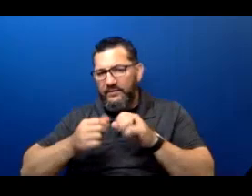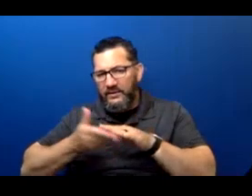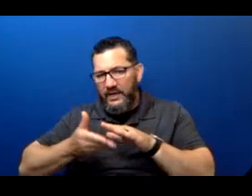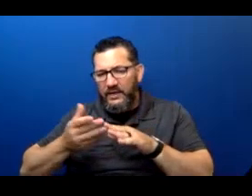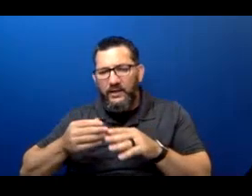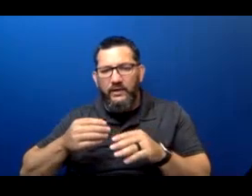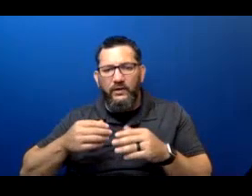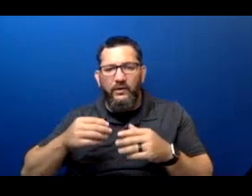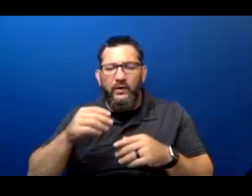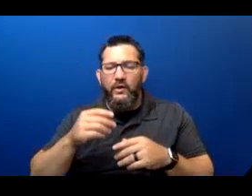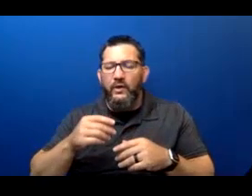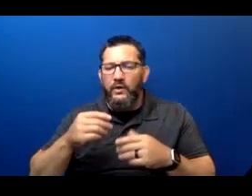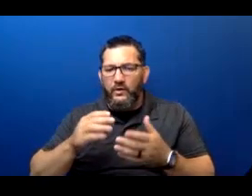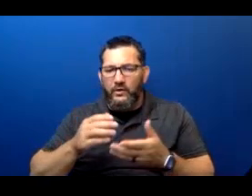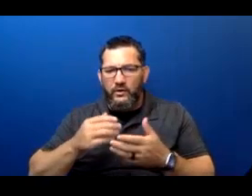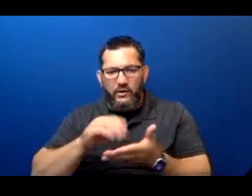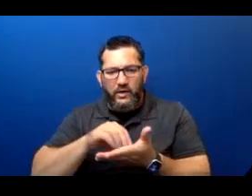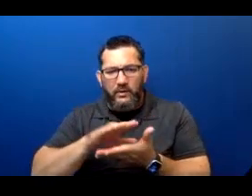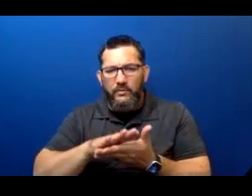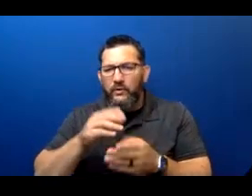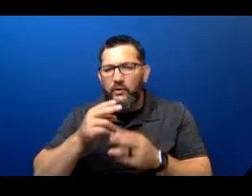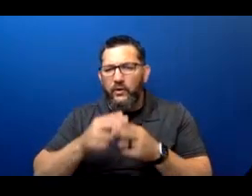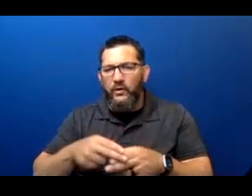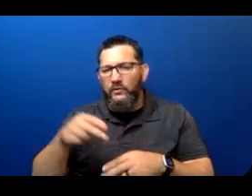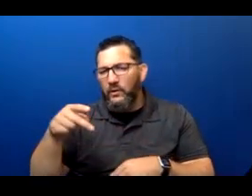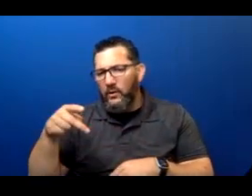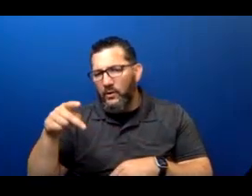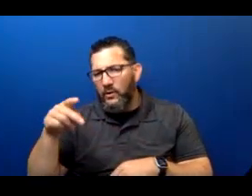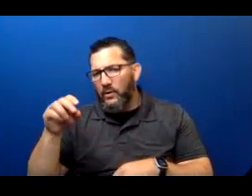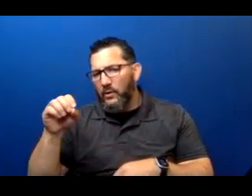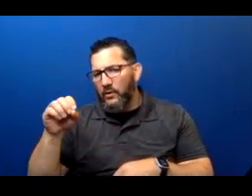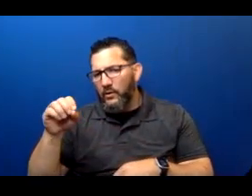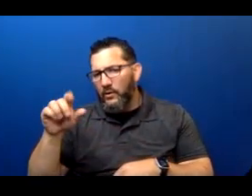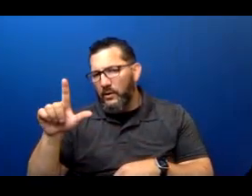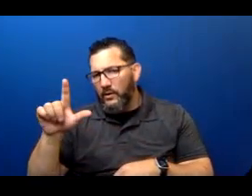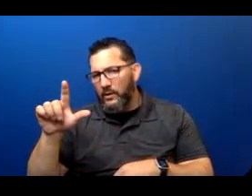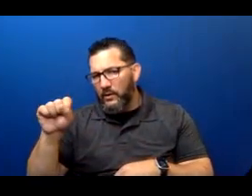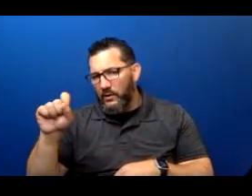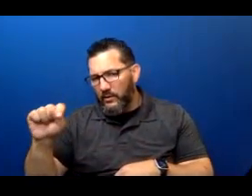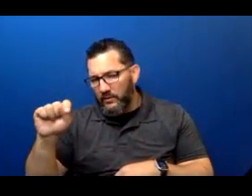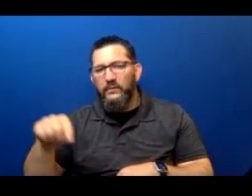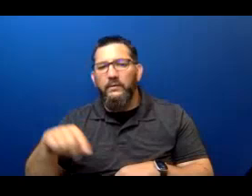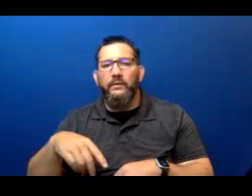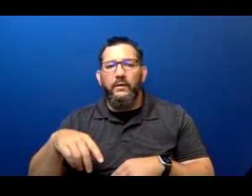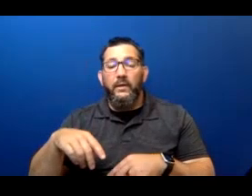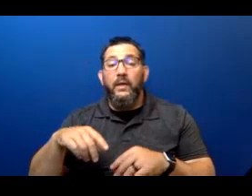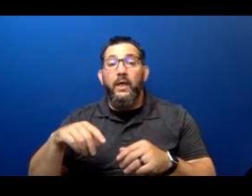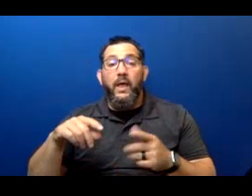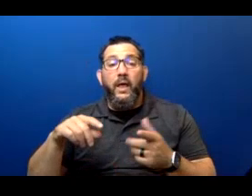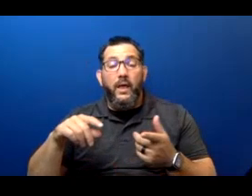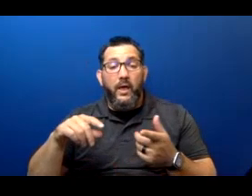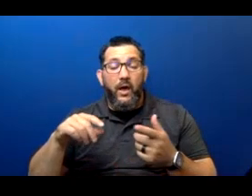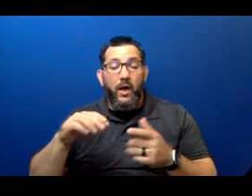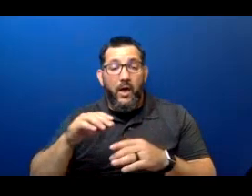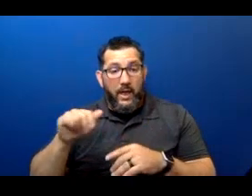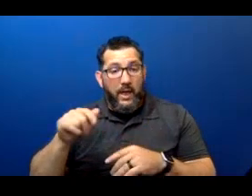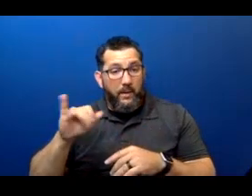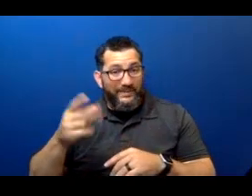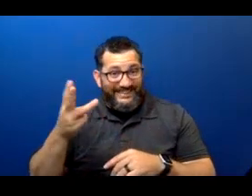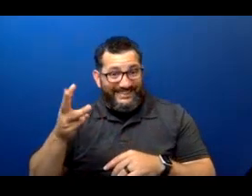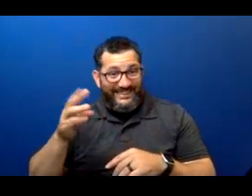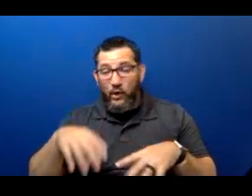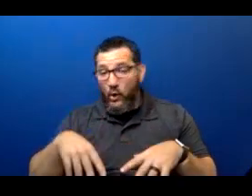called POST. That's a hard acronym to say, POLST. But on April 16th, we were